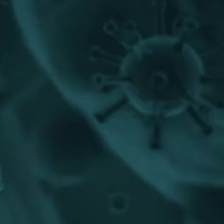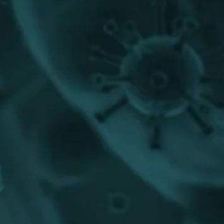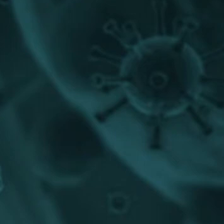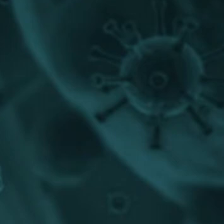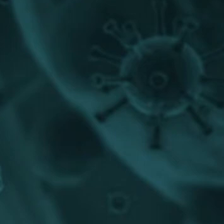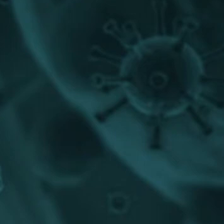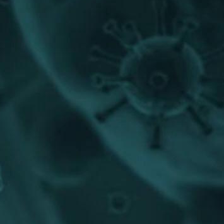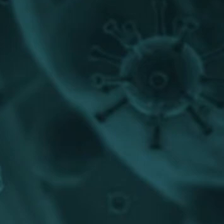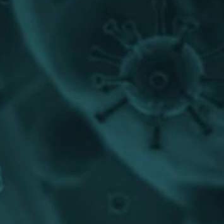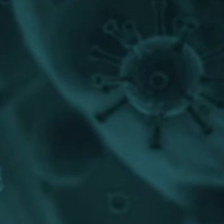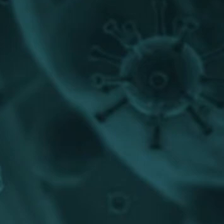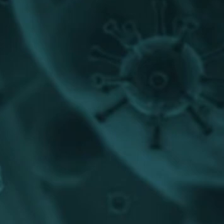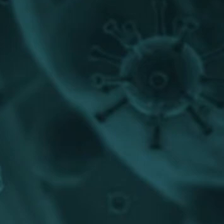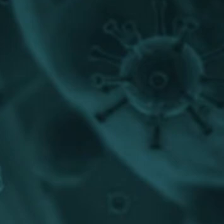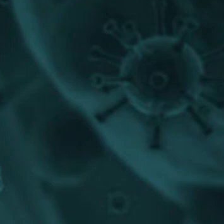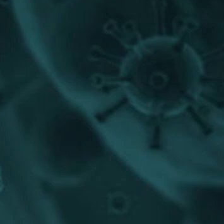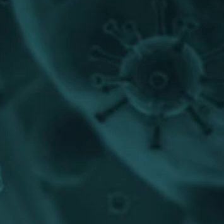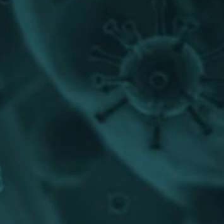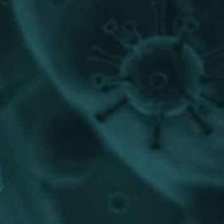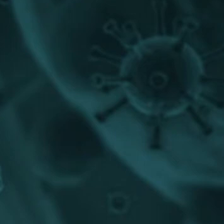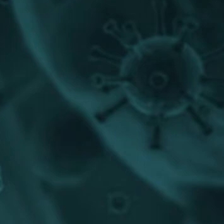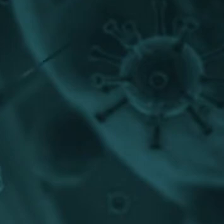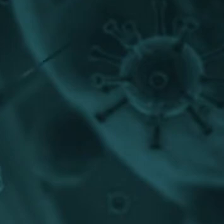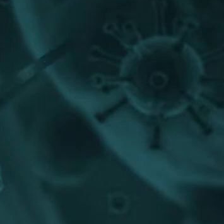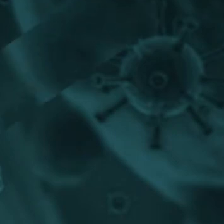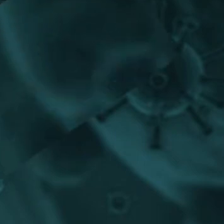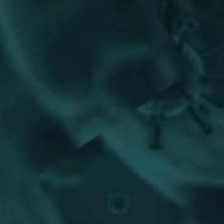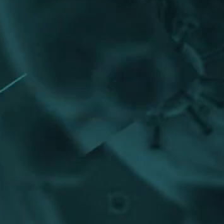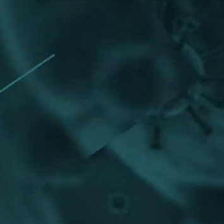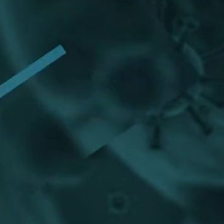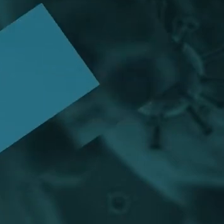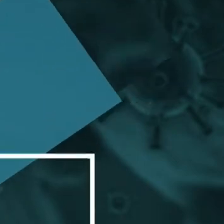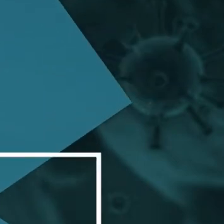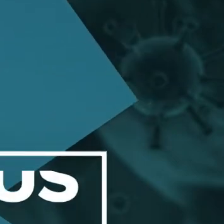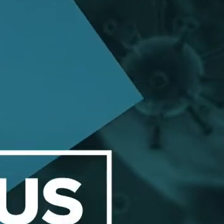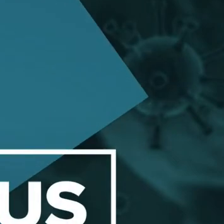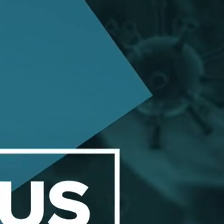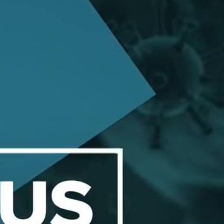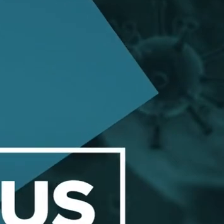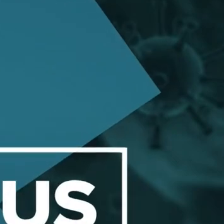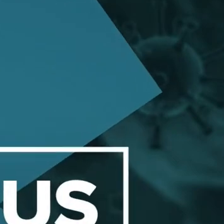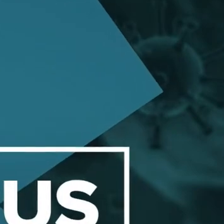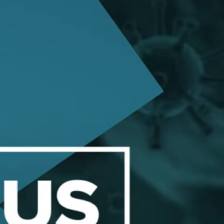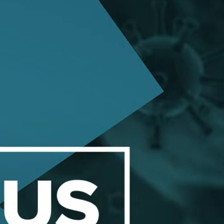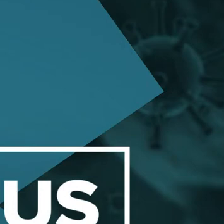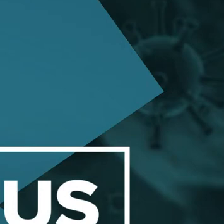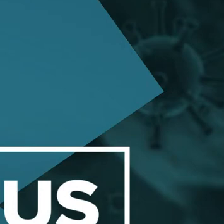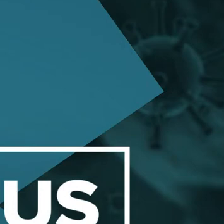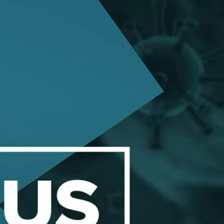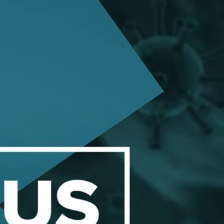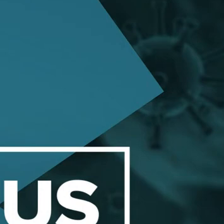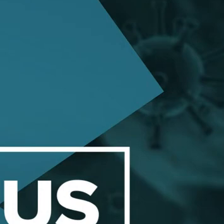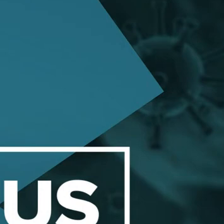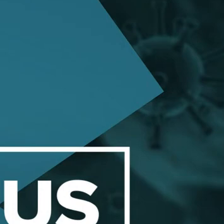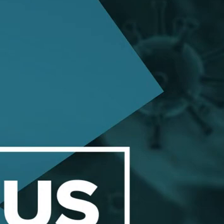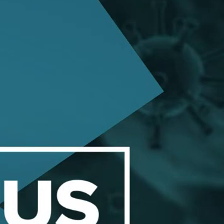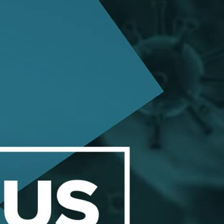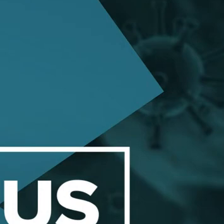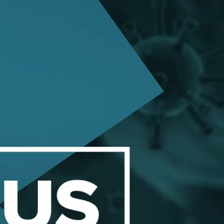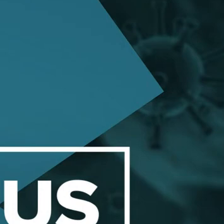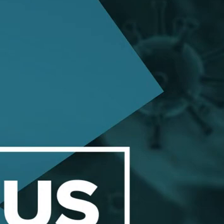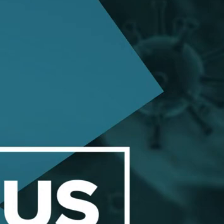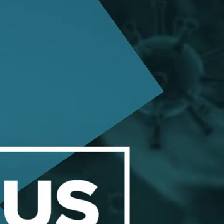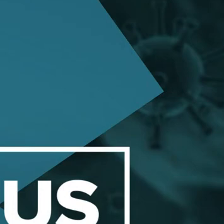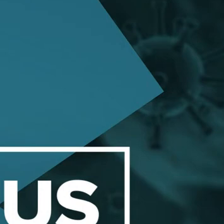Good afternoon, everyone. I'm Nirav Shah, the director of Maine's Center for Disease Control and Prevention. I'm delighted to be able to